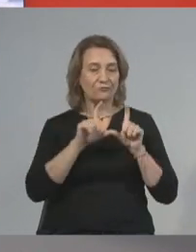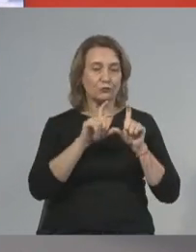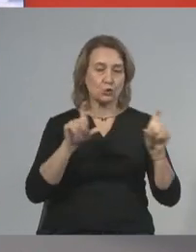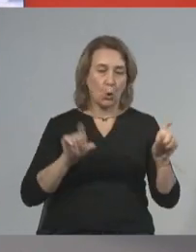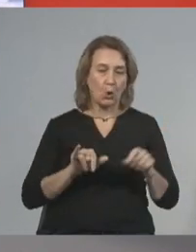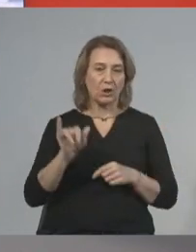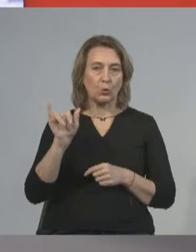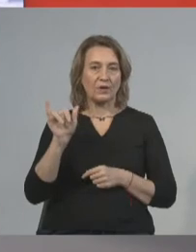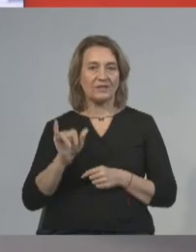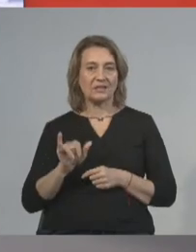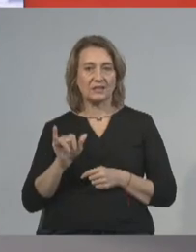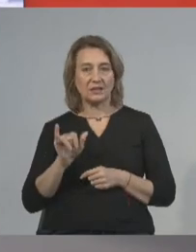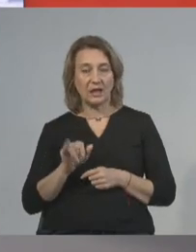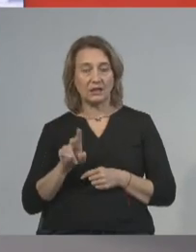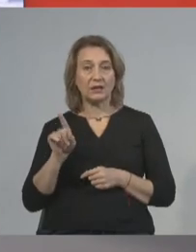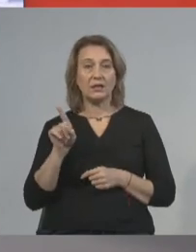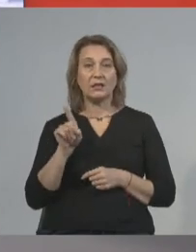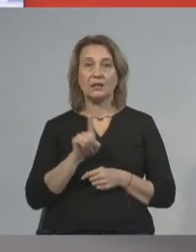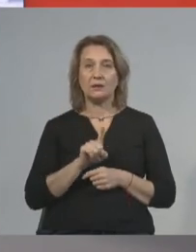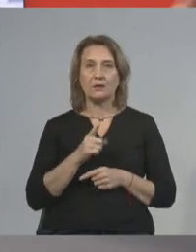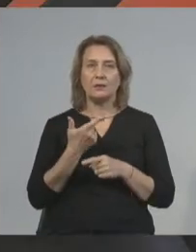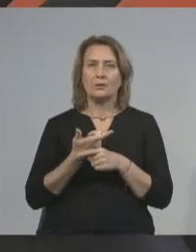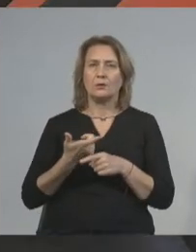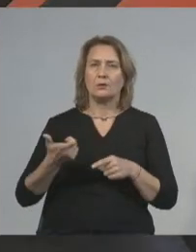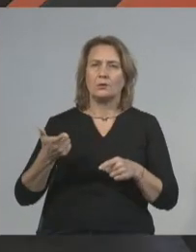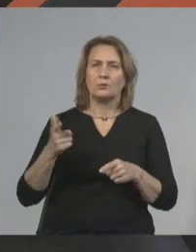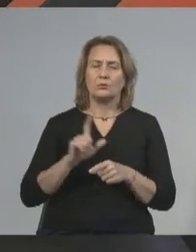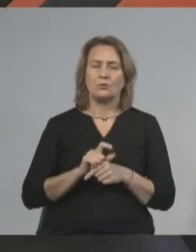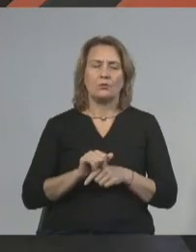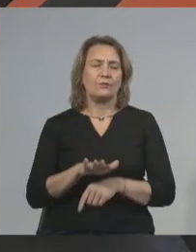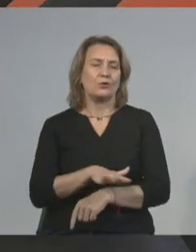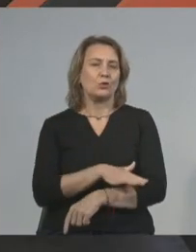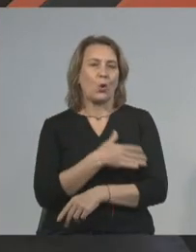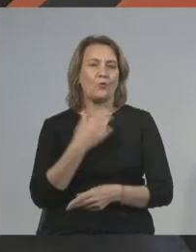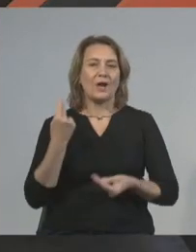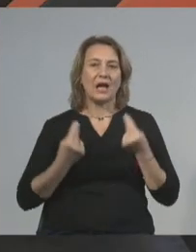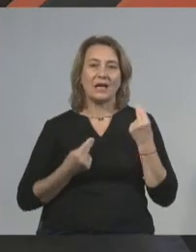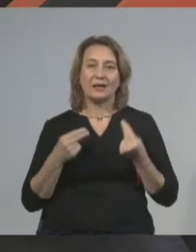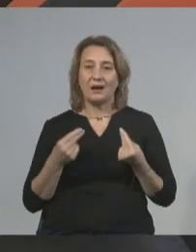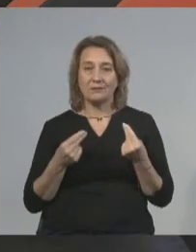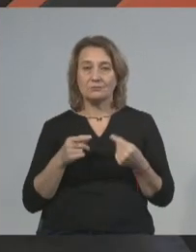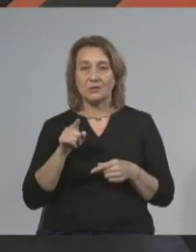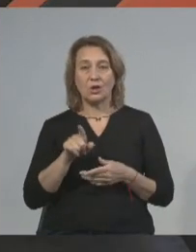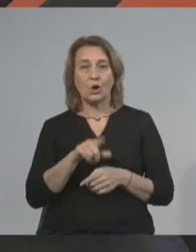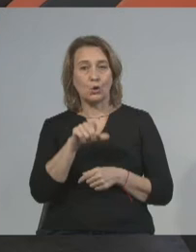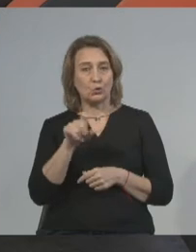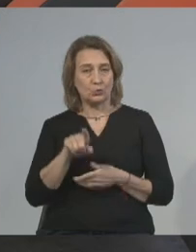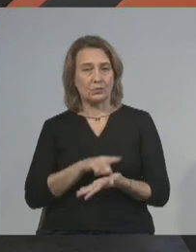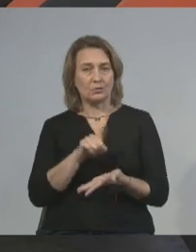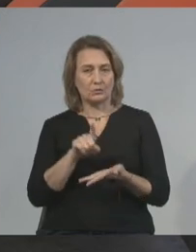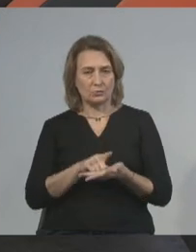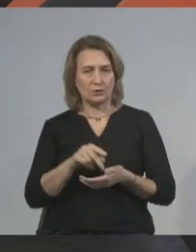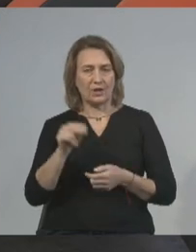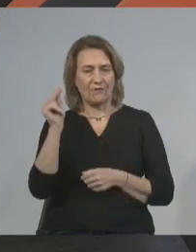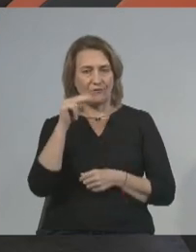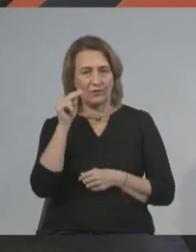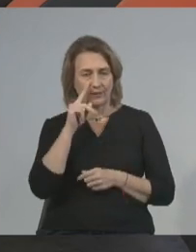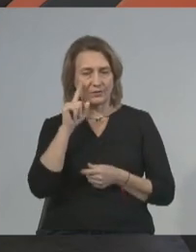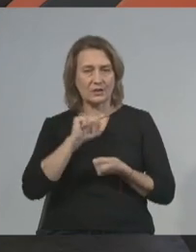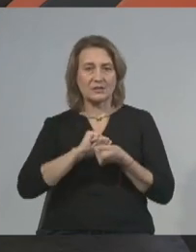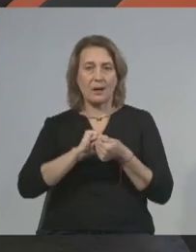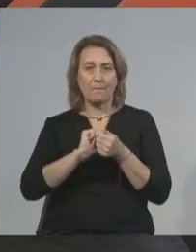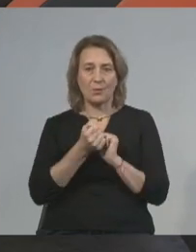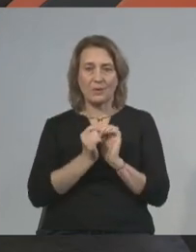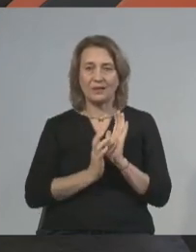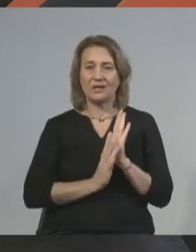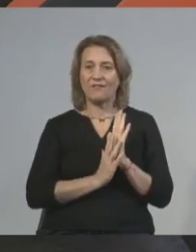probably introduce lessons of media literacy into schools and universities so this is the long game so these people have to study